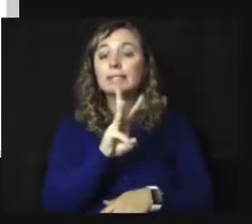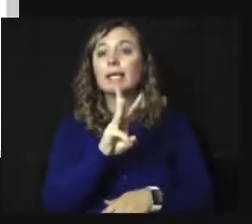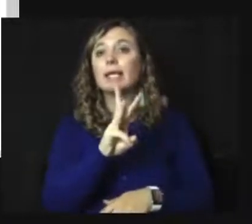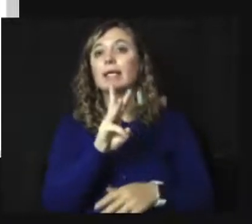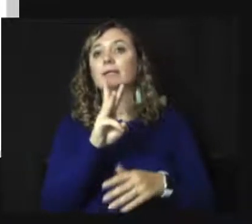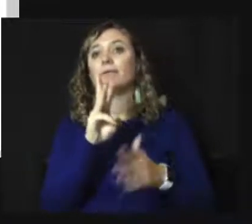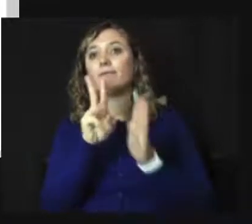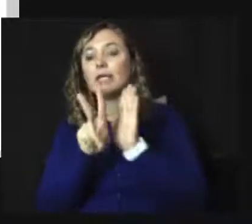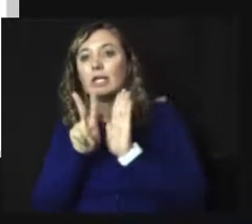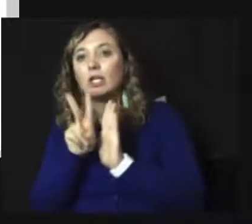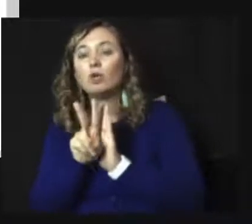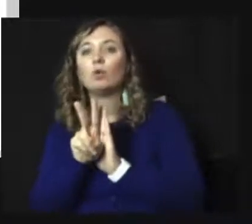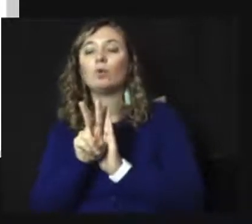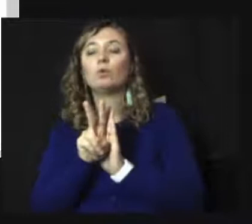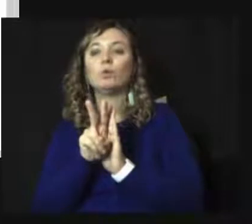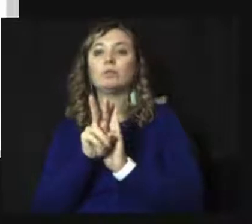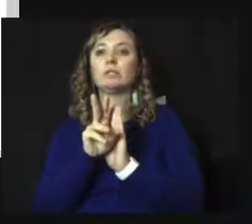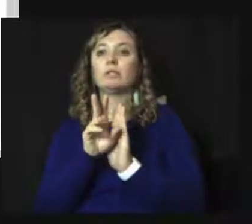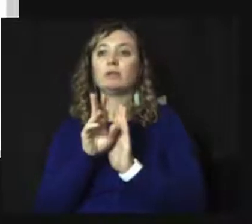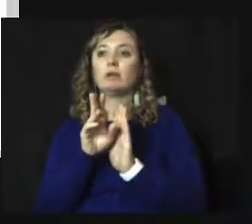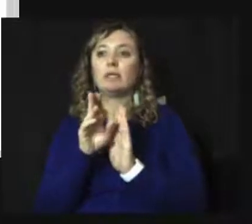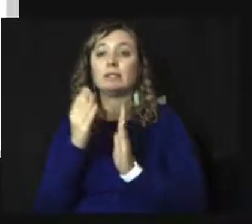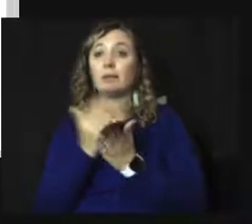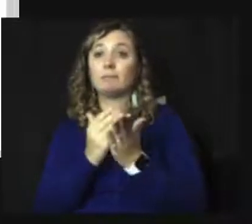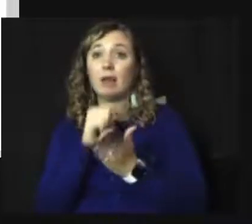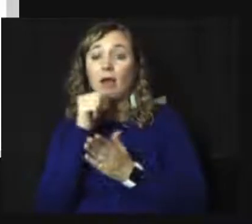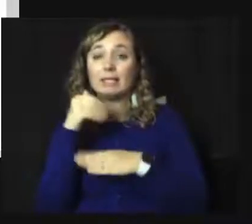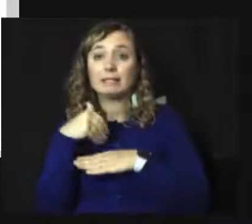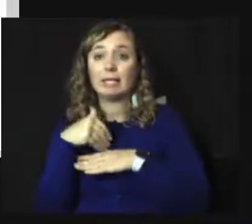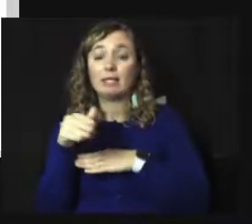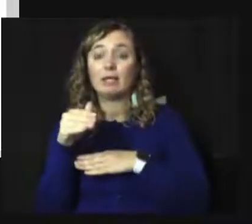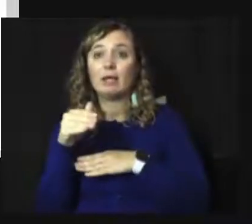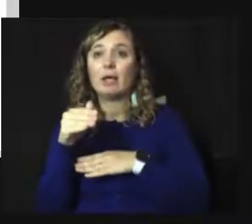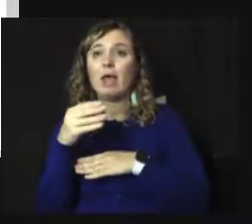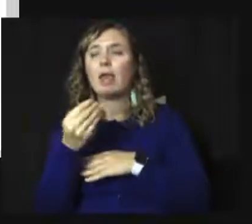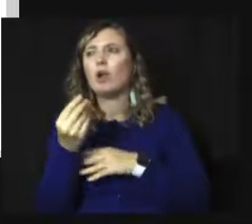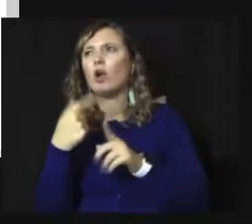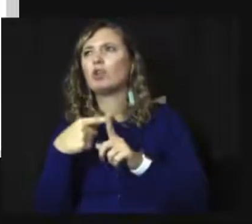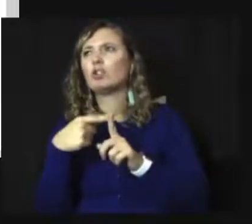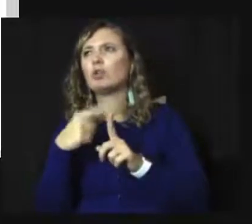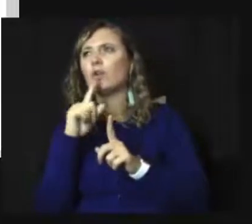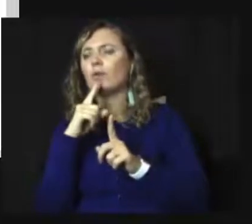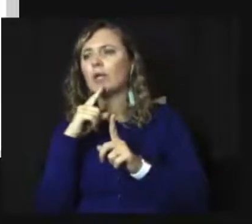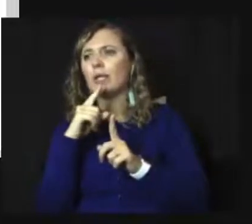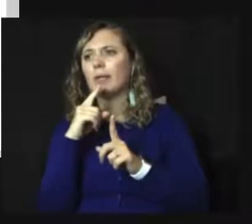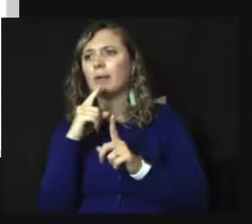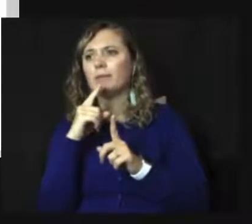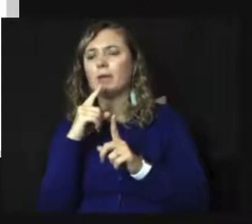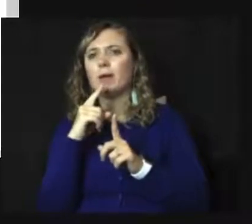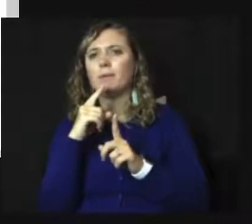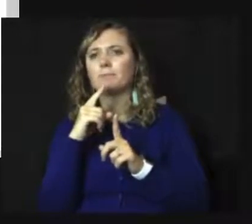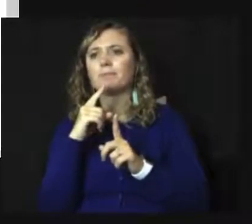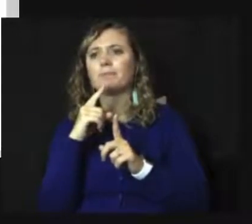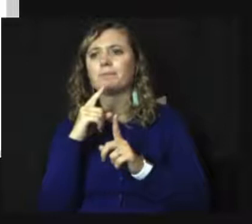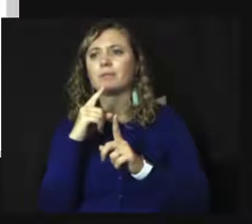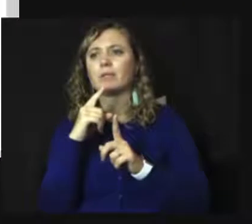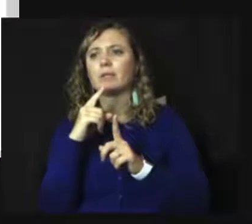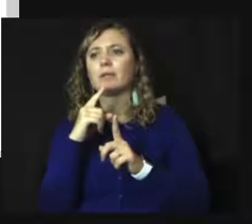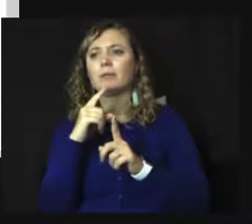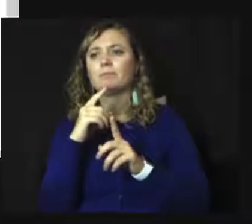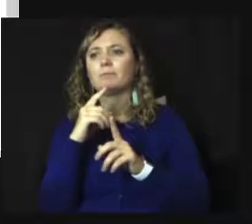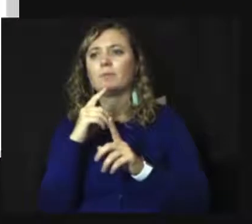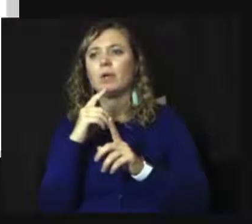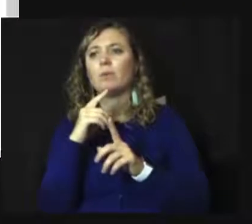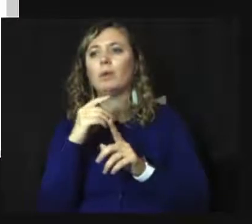today, as well as like there's this really, really handy, oh yeah, they posted a link in the chat. So there's this really handy